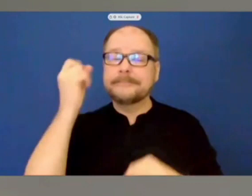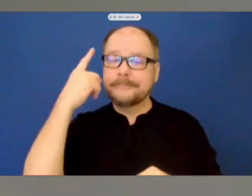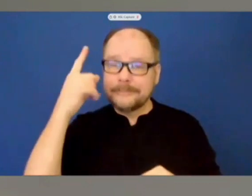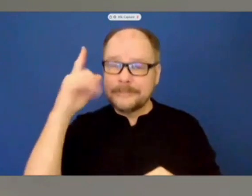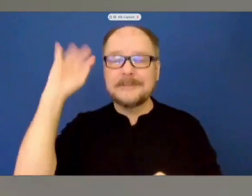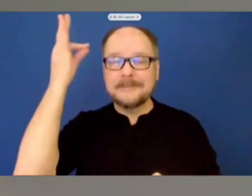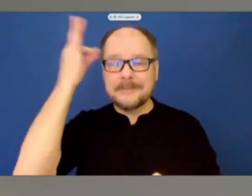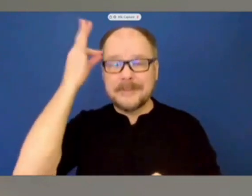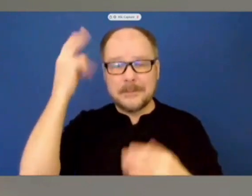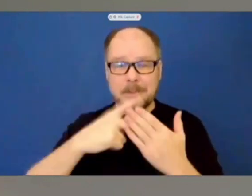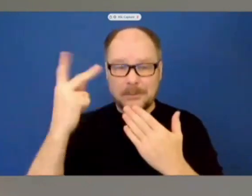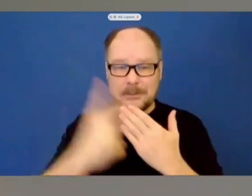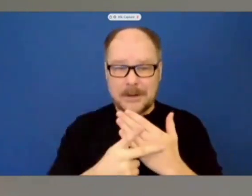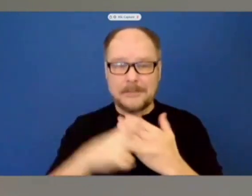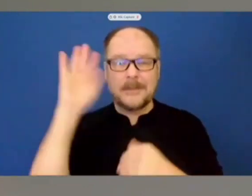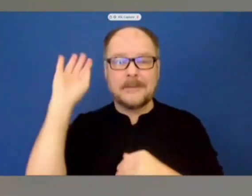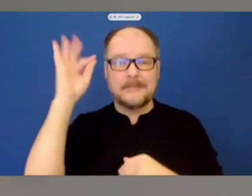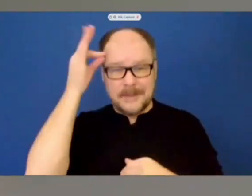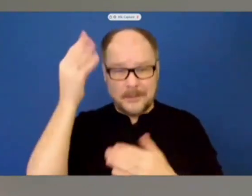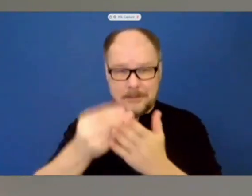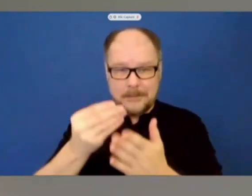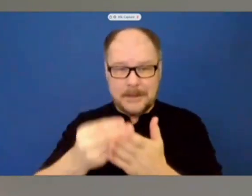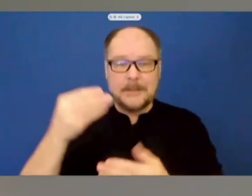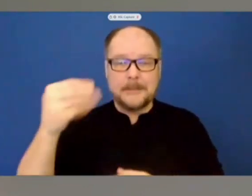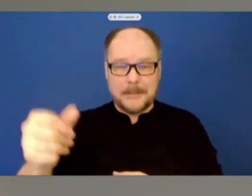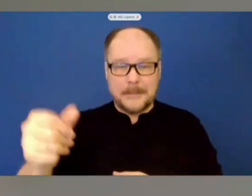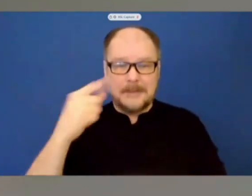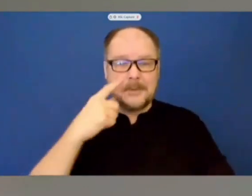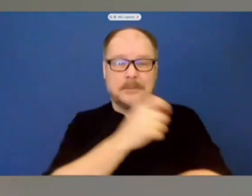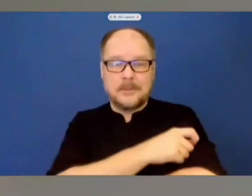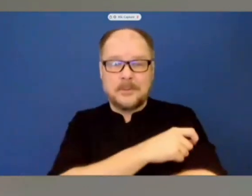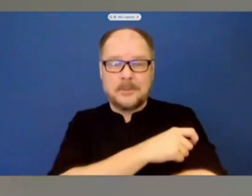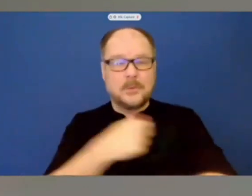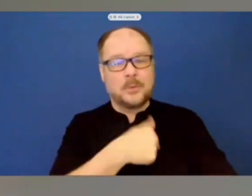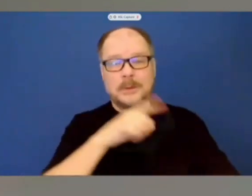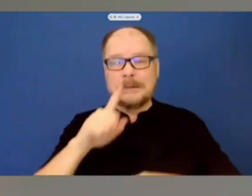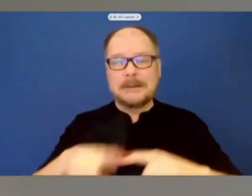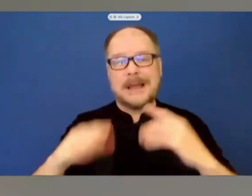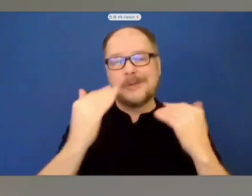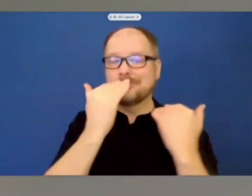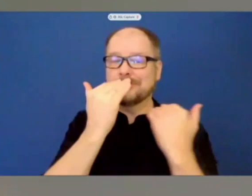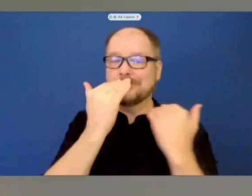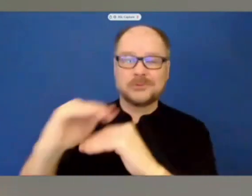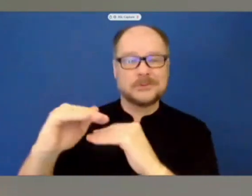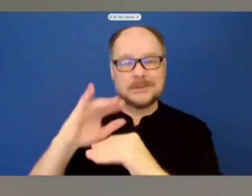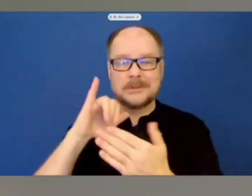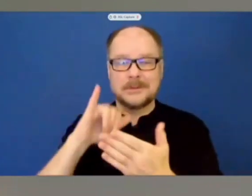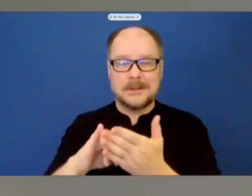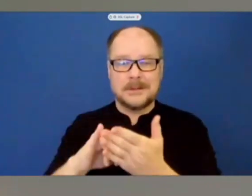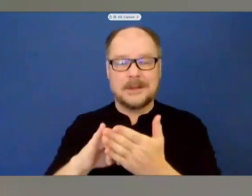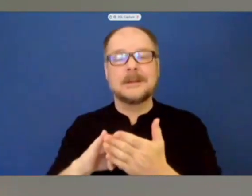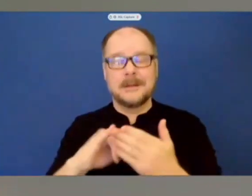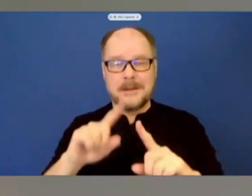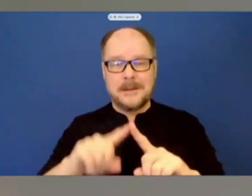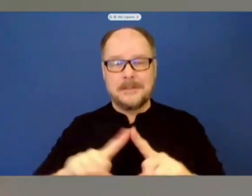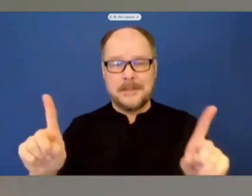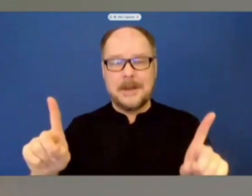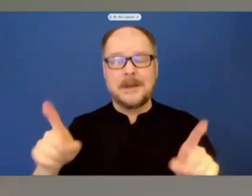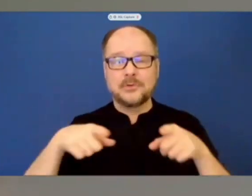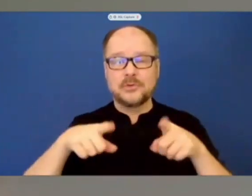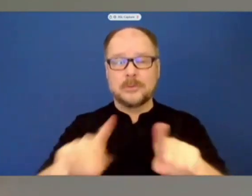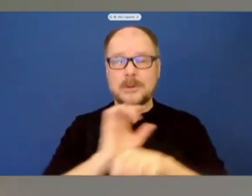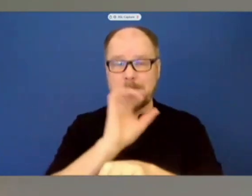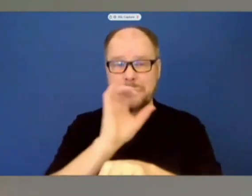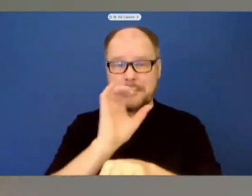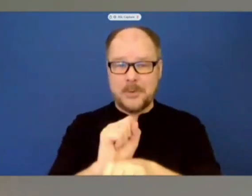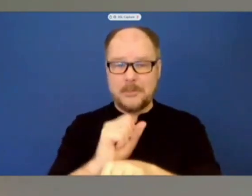we cannot restrict it, but we do everything we can as we're making appointments to make sure that we are focusing